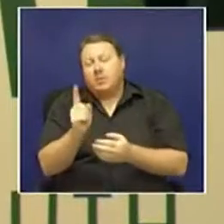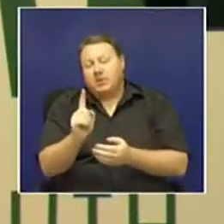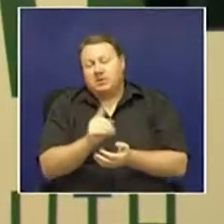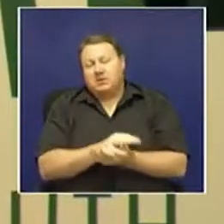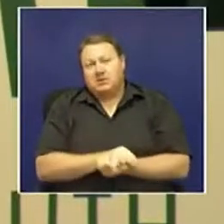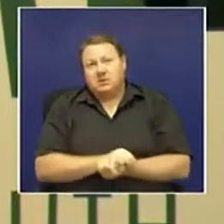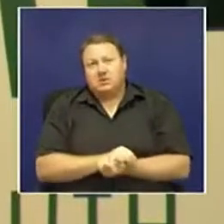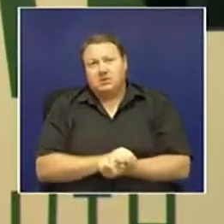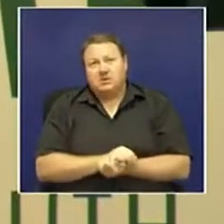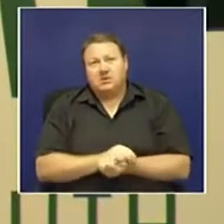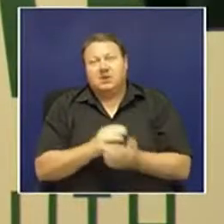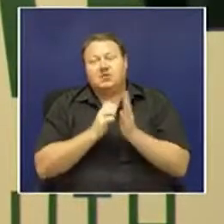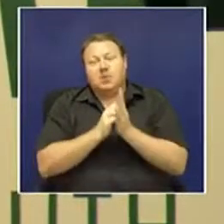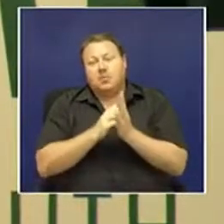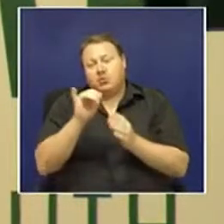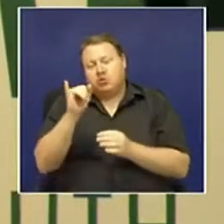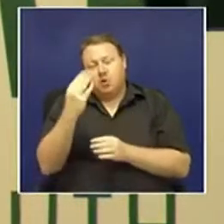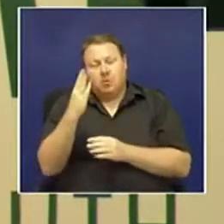Johannesburg.